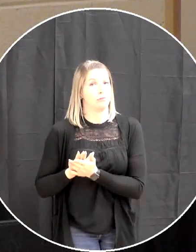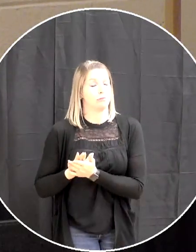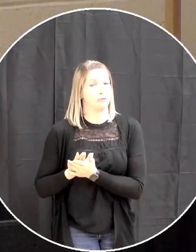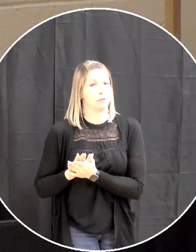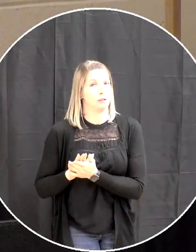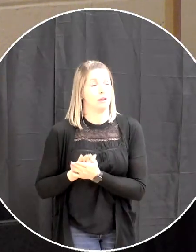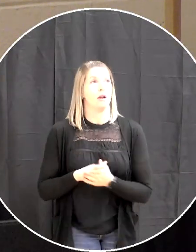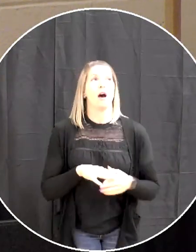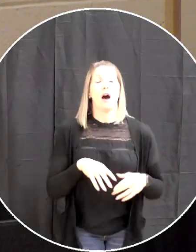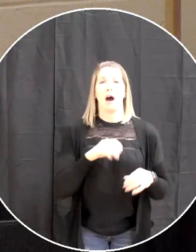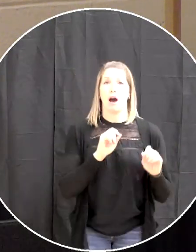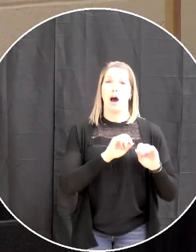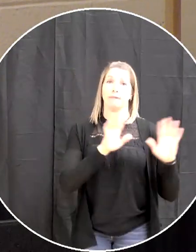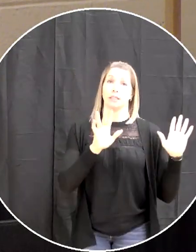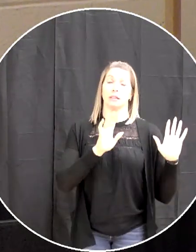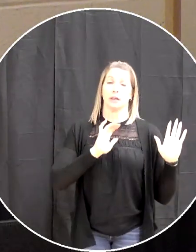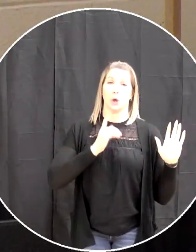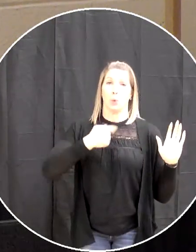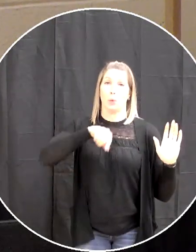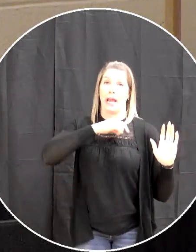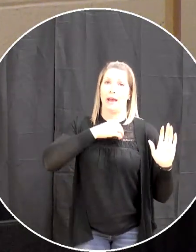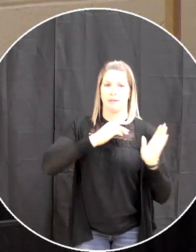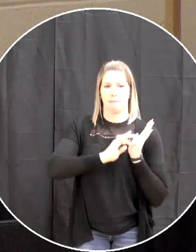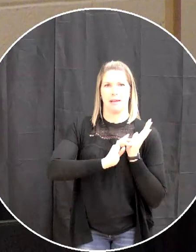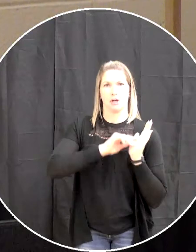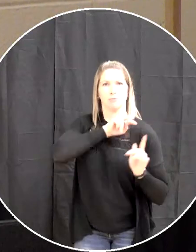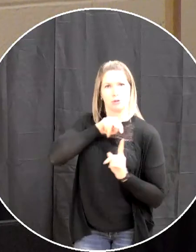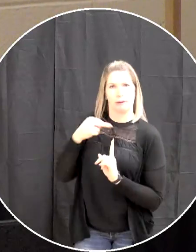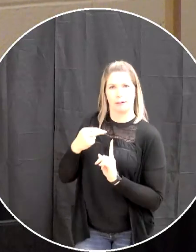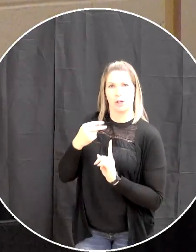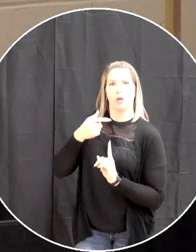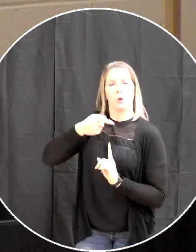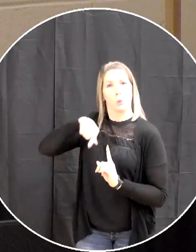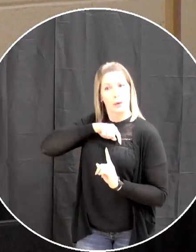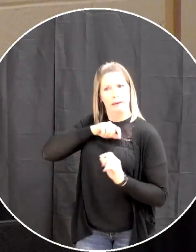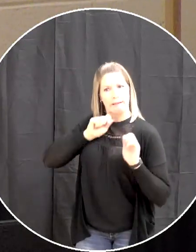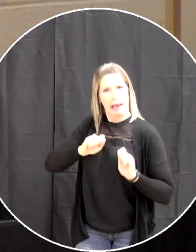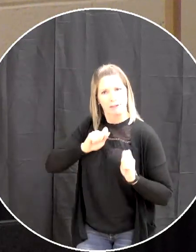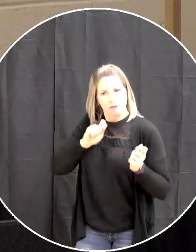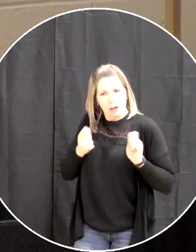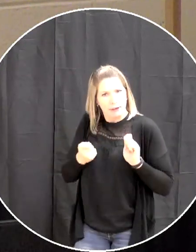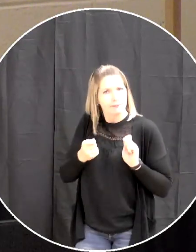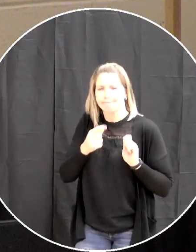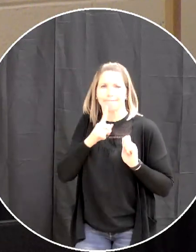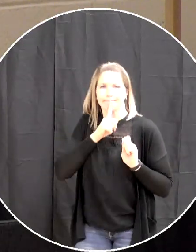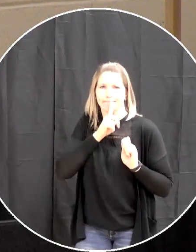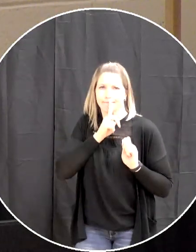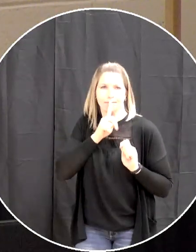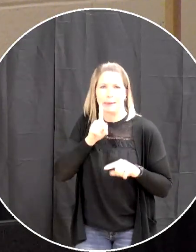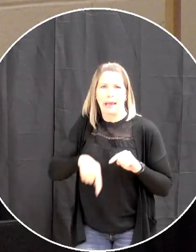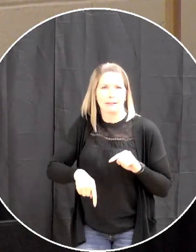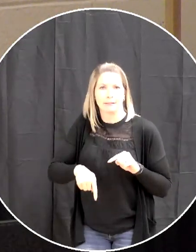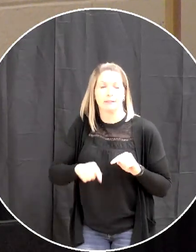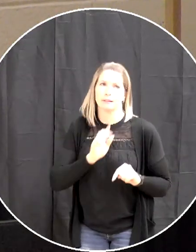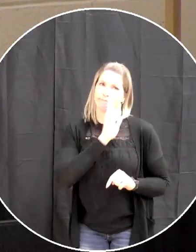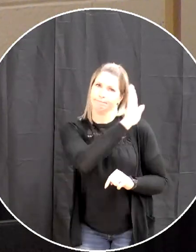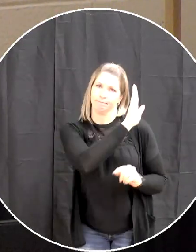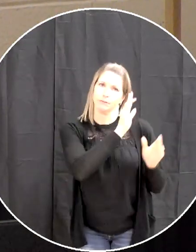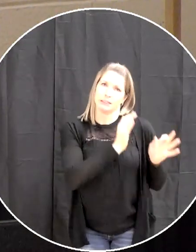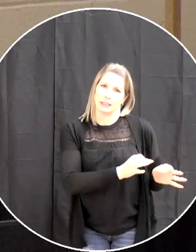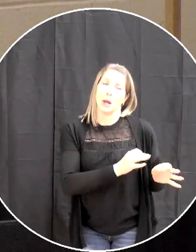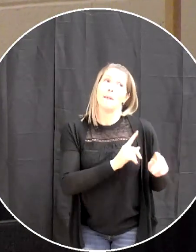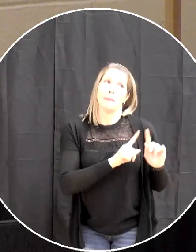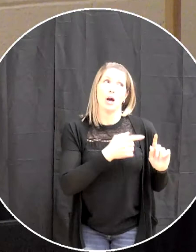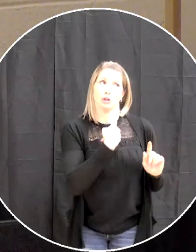plan are simply that, medical pieces. We really don't have any discretion about what we can post, but we would like to have